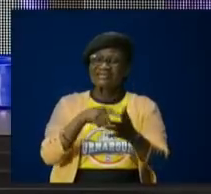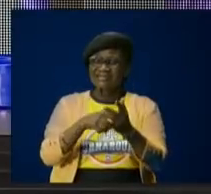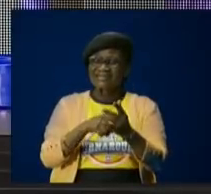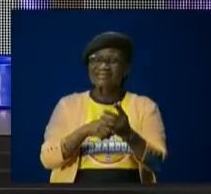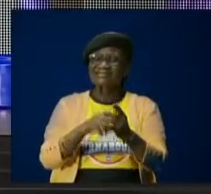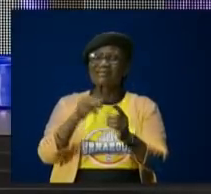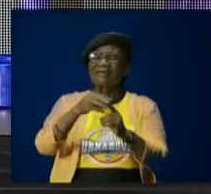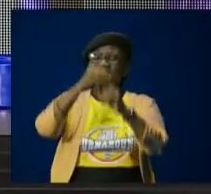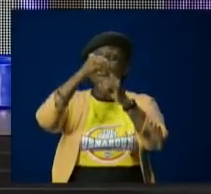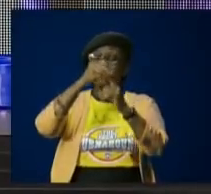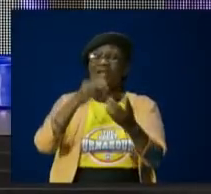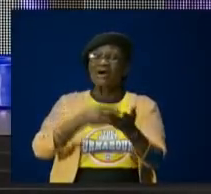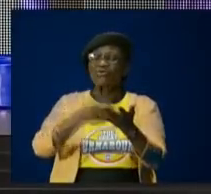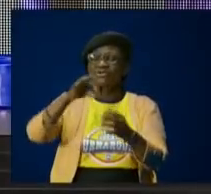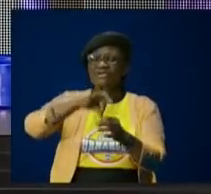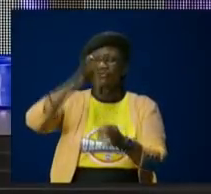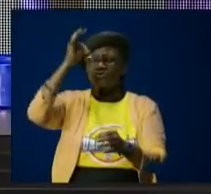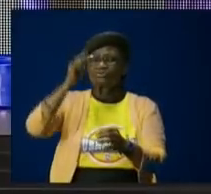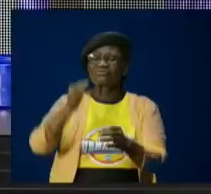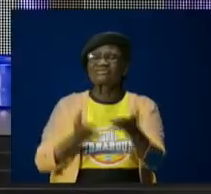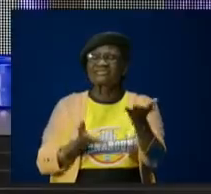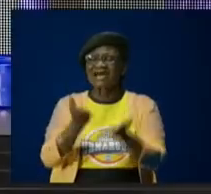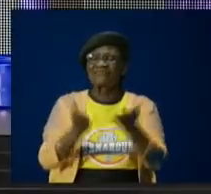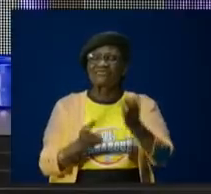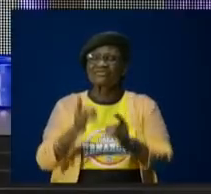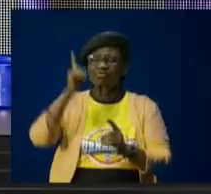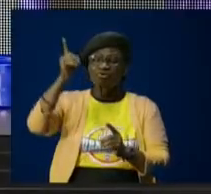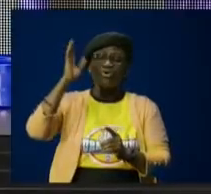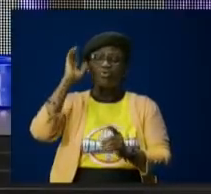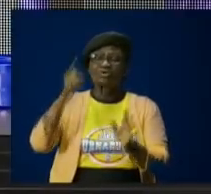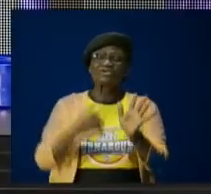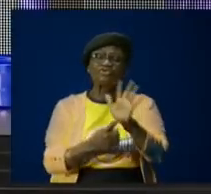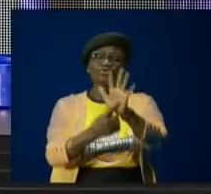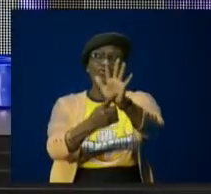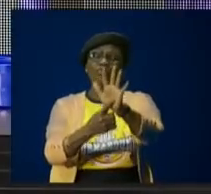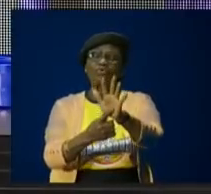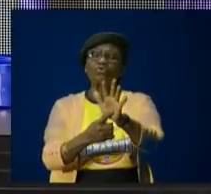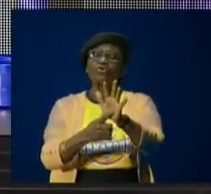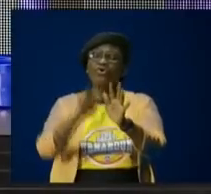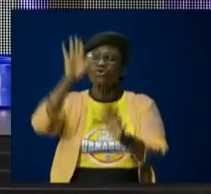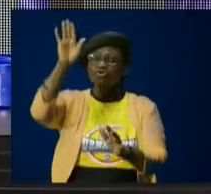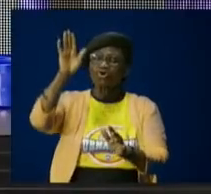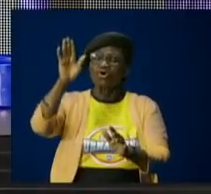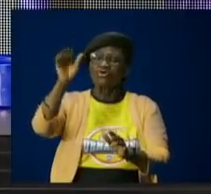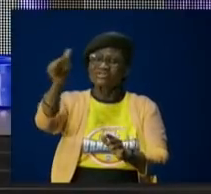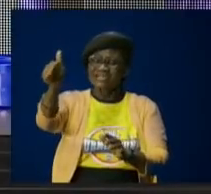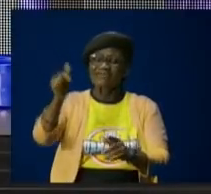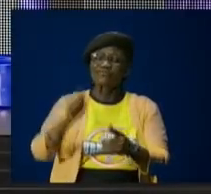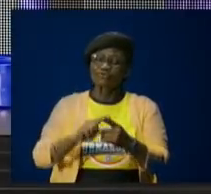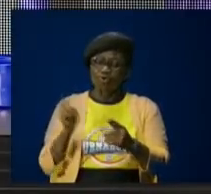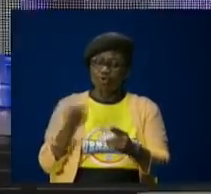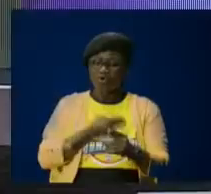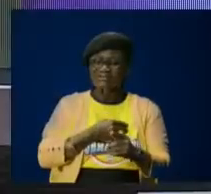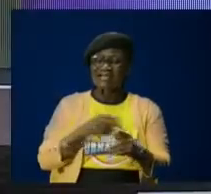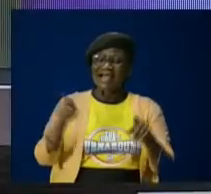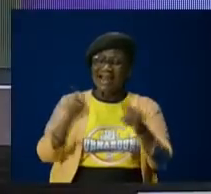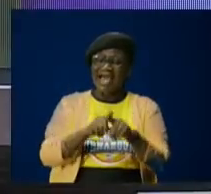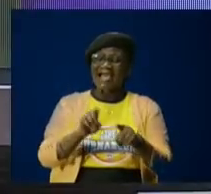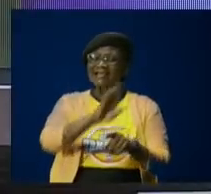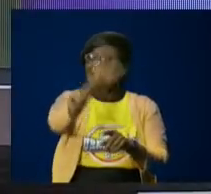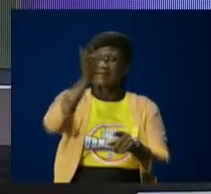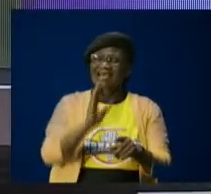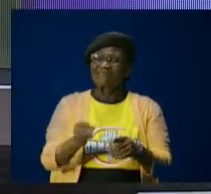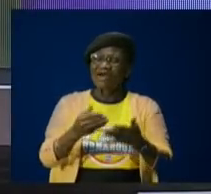Holy Ghost service, you will reveal yourself to us like never before. In